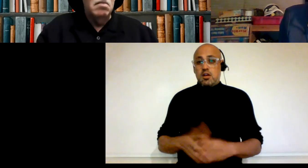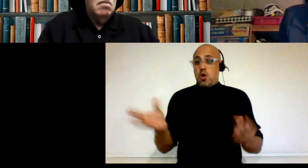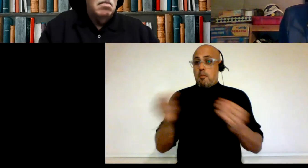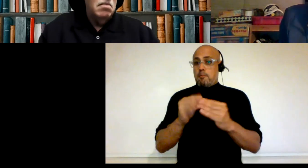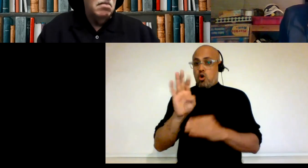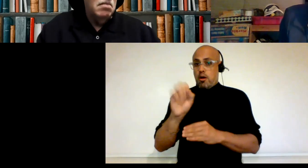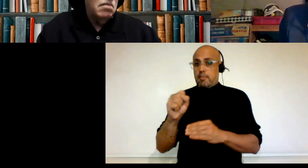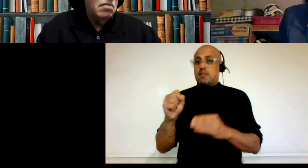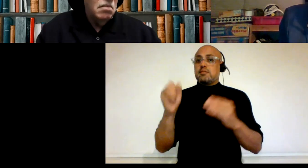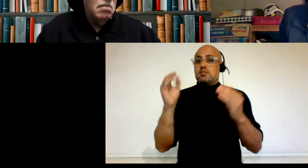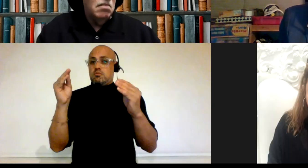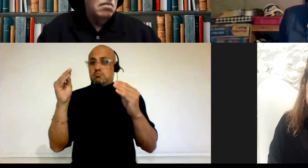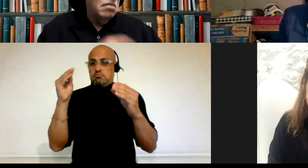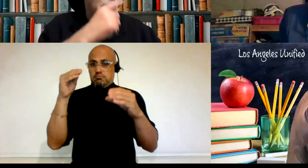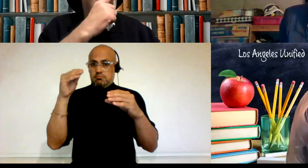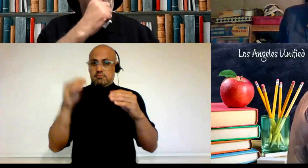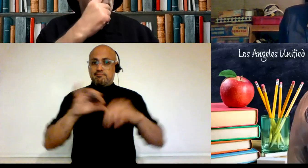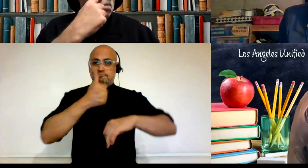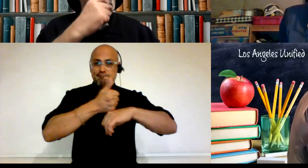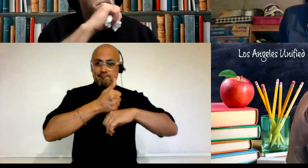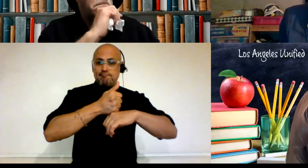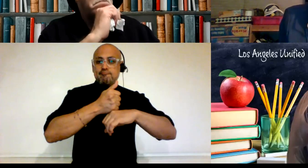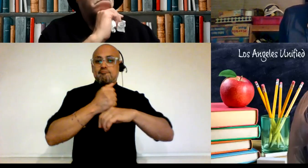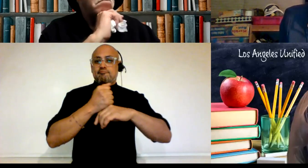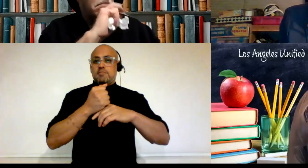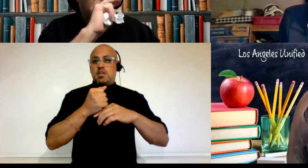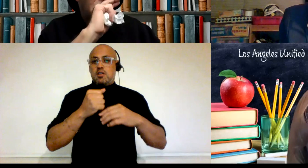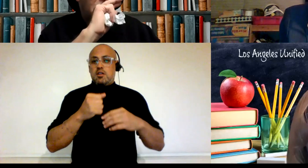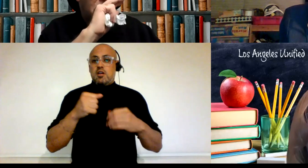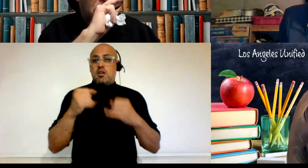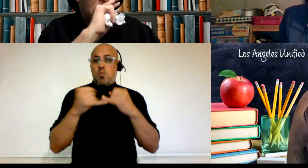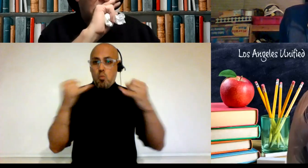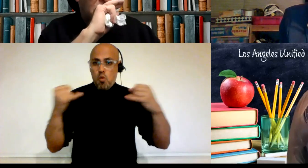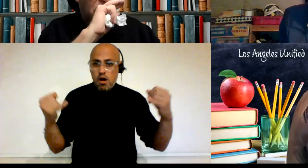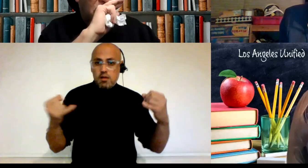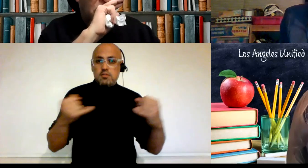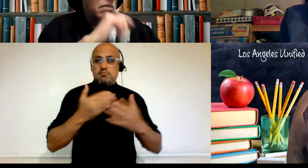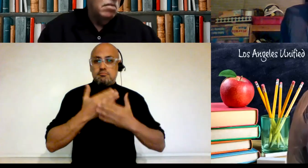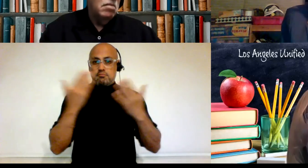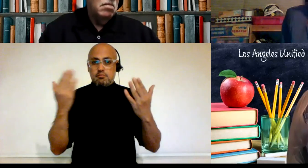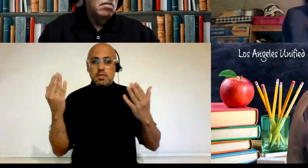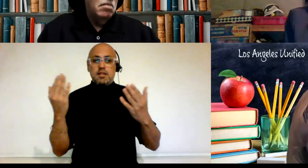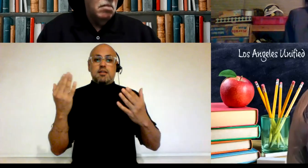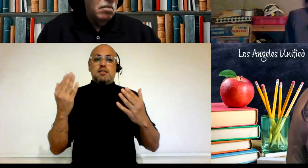fitted with wireless internet now that all students have one-to-one and devices?